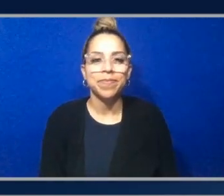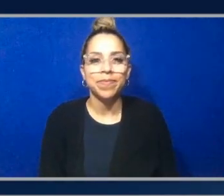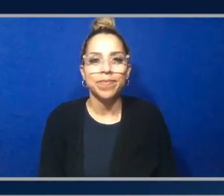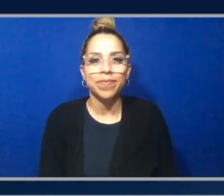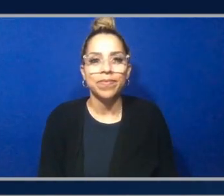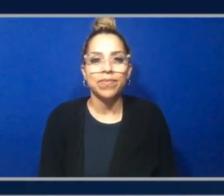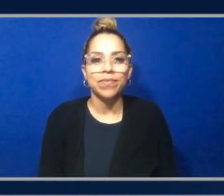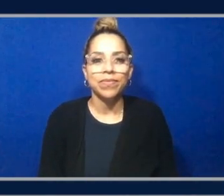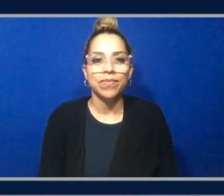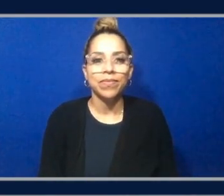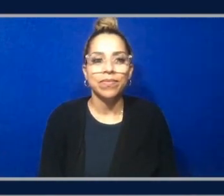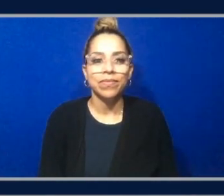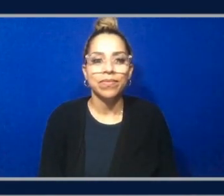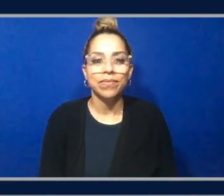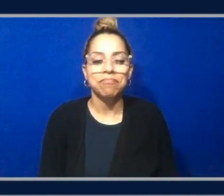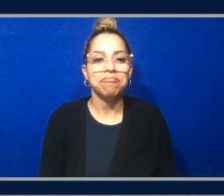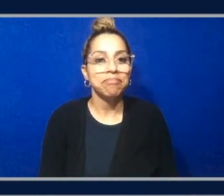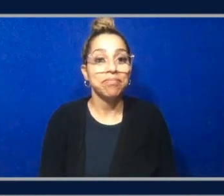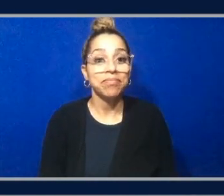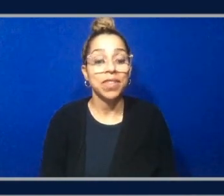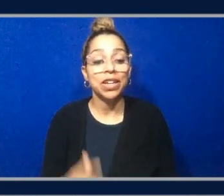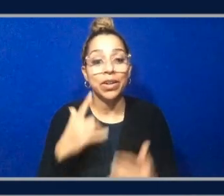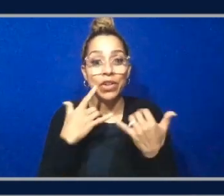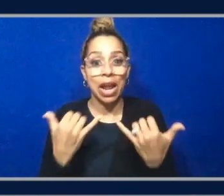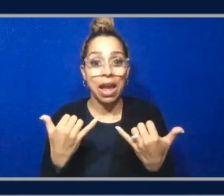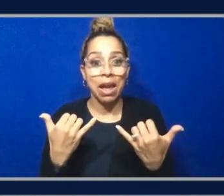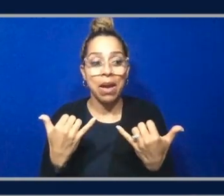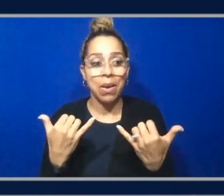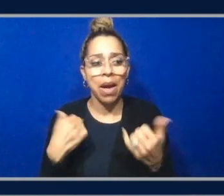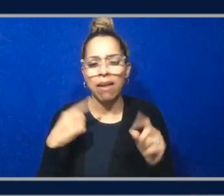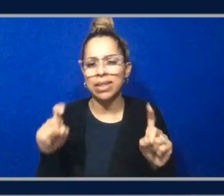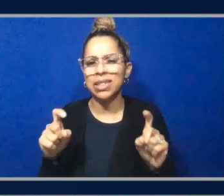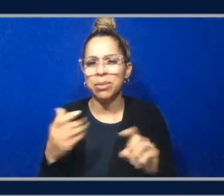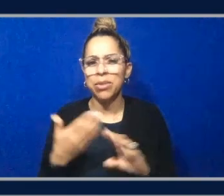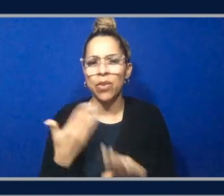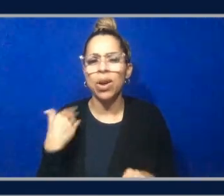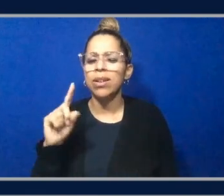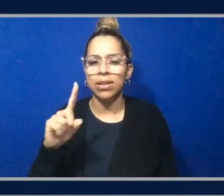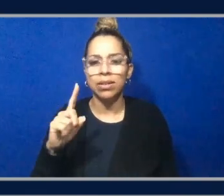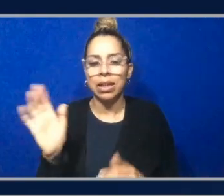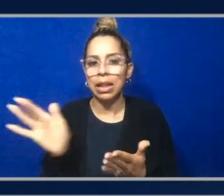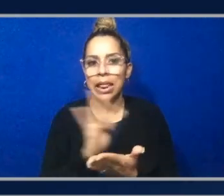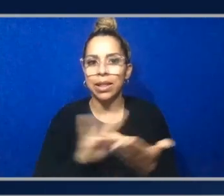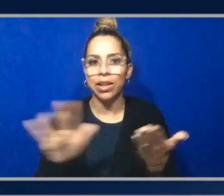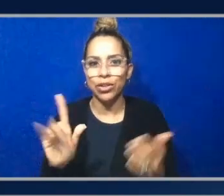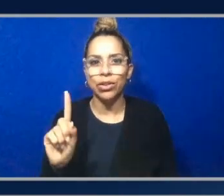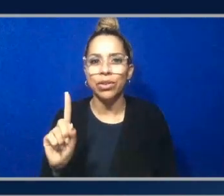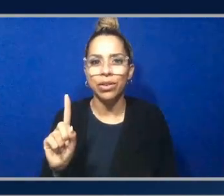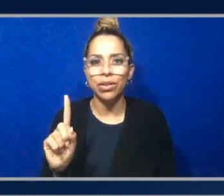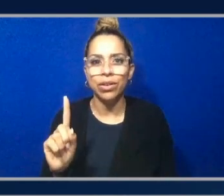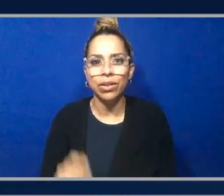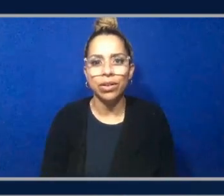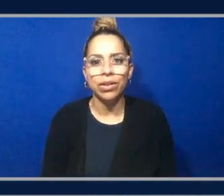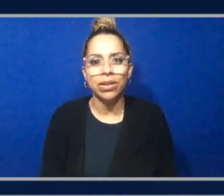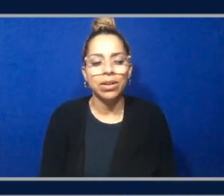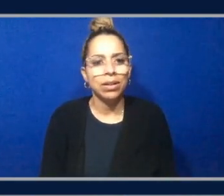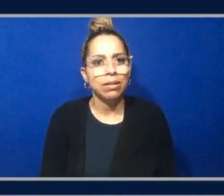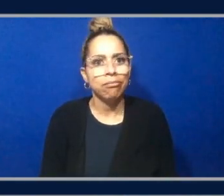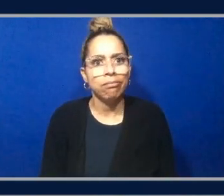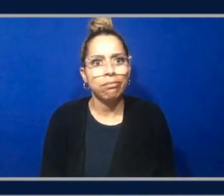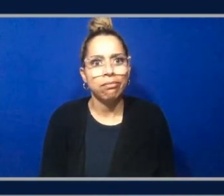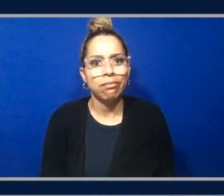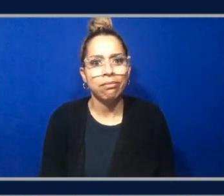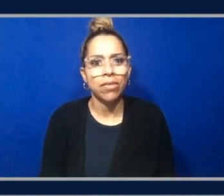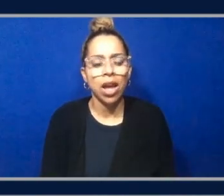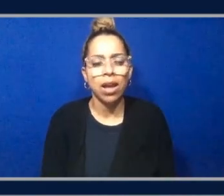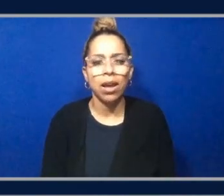Okay. yeah, I've tested a bunch of things before. Oh, let's clear this. Oh, I can't see clear. It's right beneath